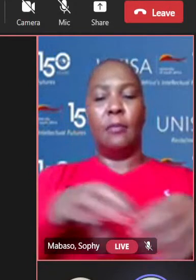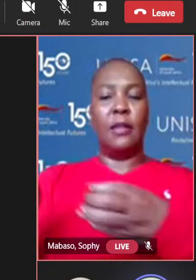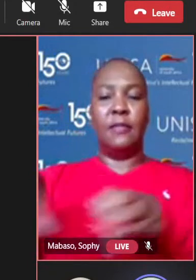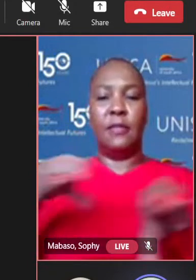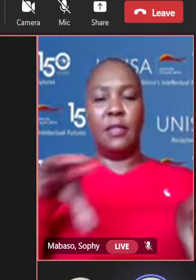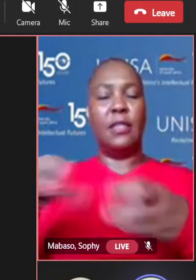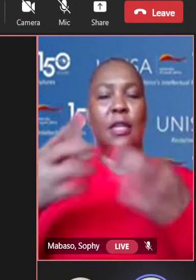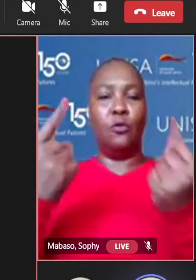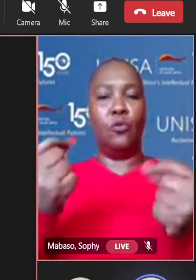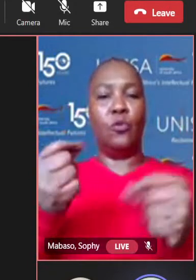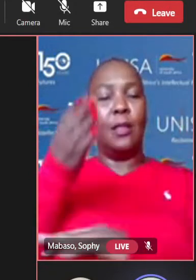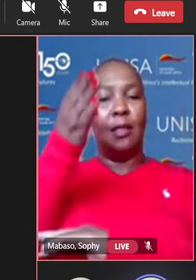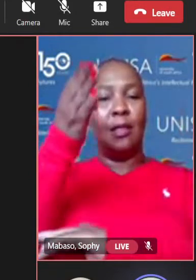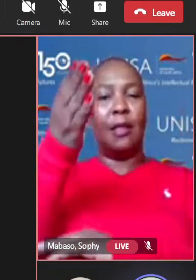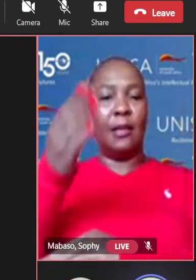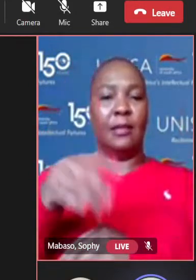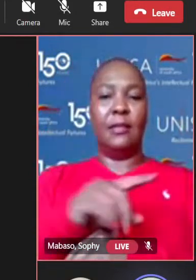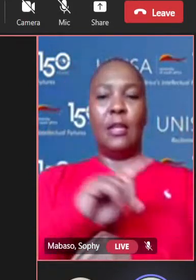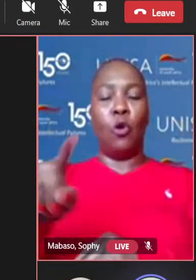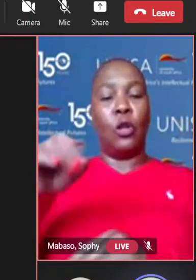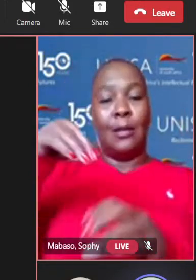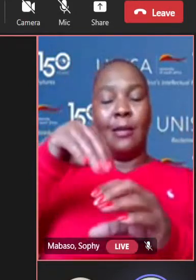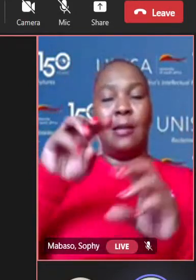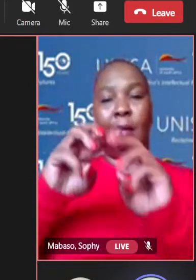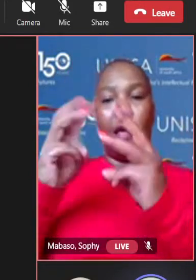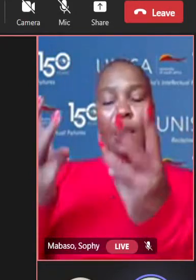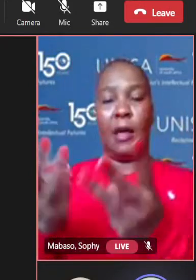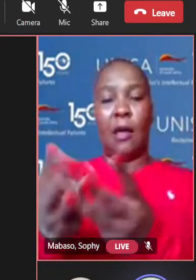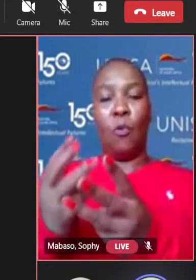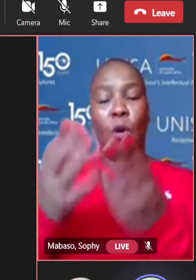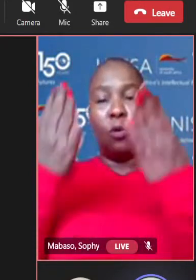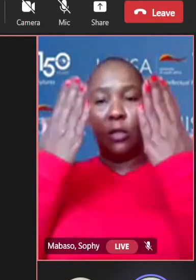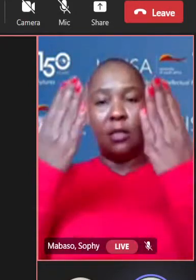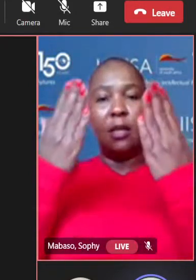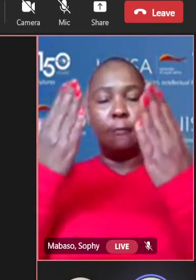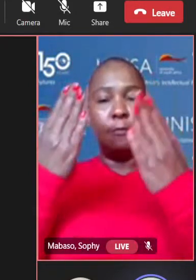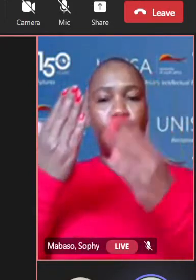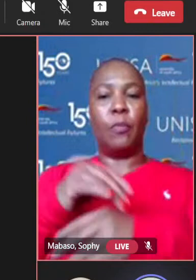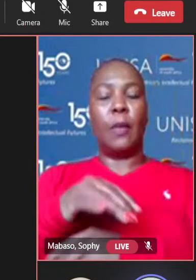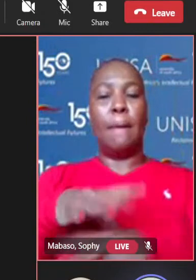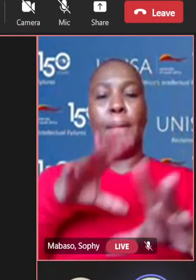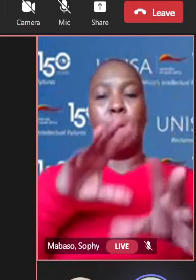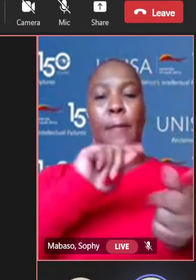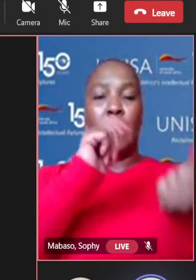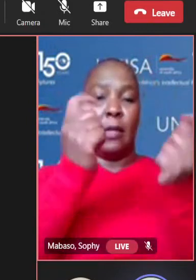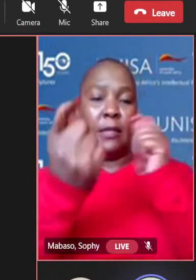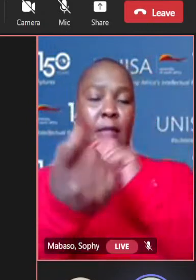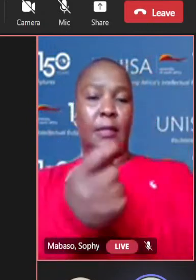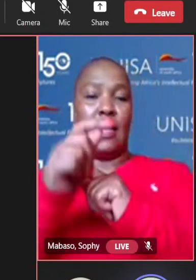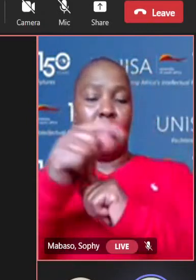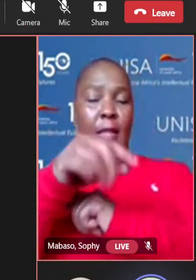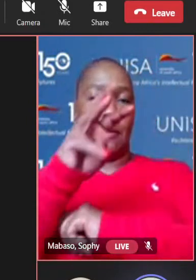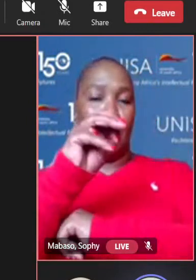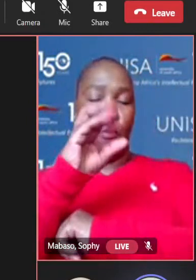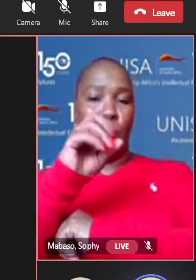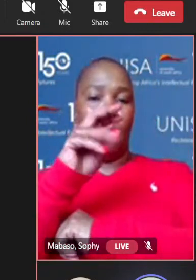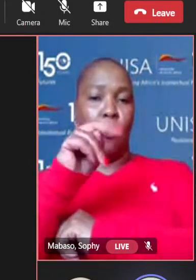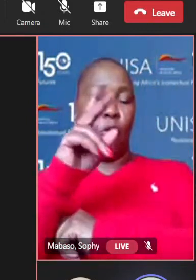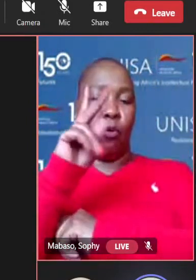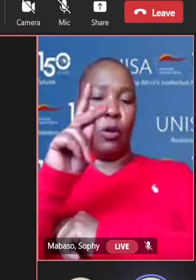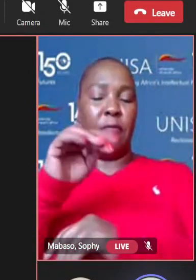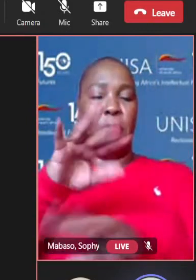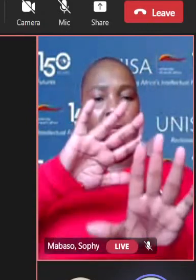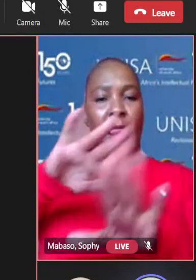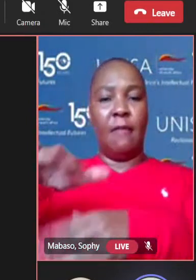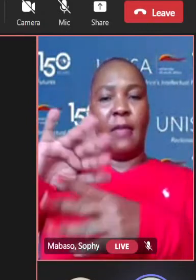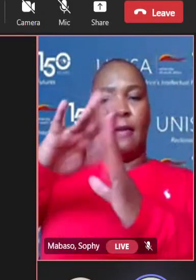day, but they are not in the world. So when you study, you need to adopt that monk mode. So when you leave everything in your world, you